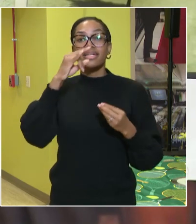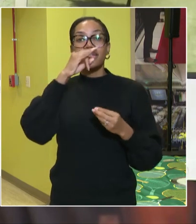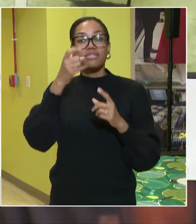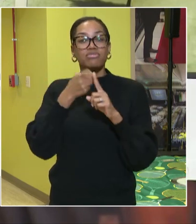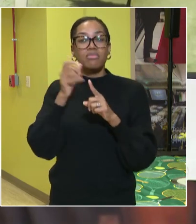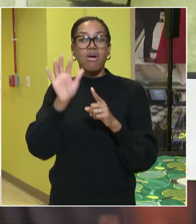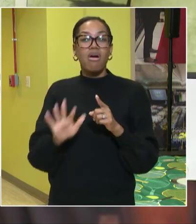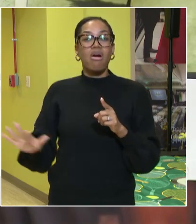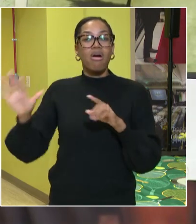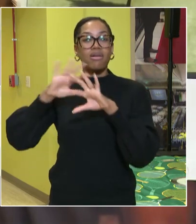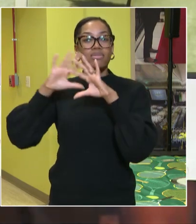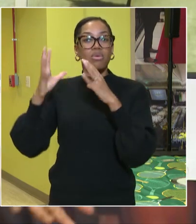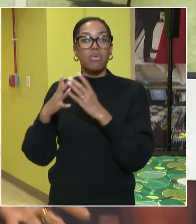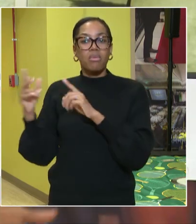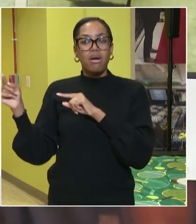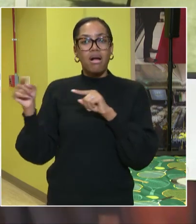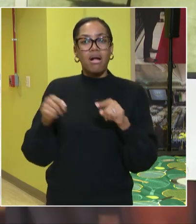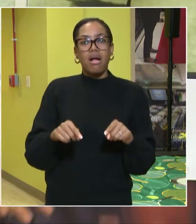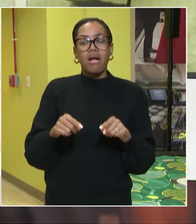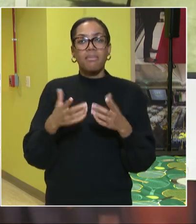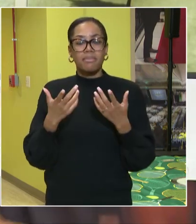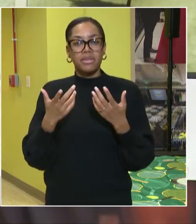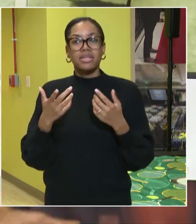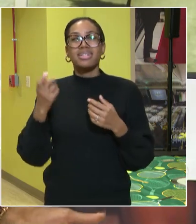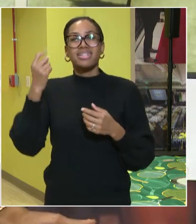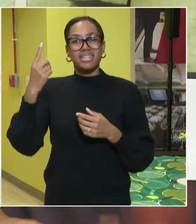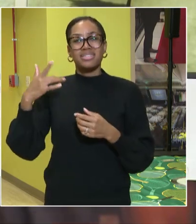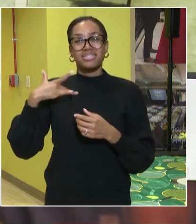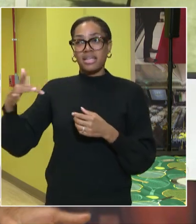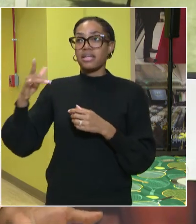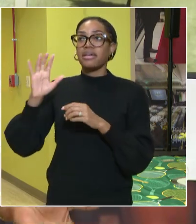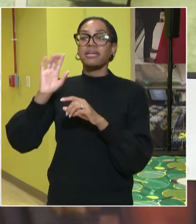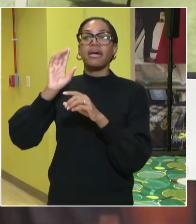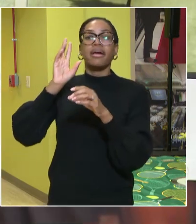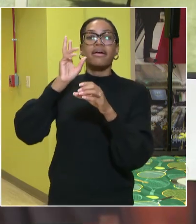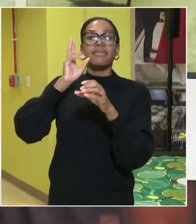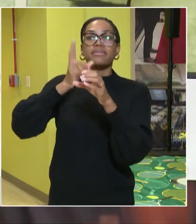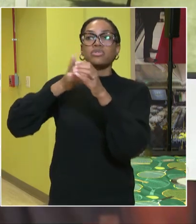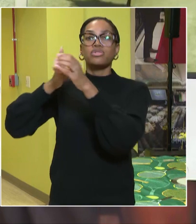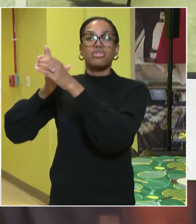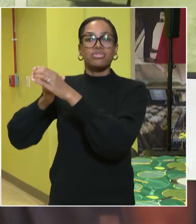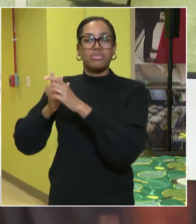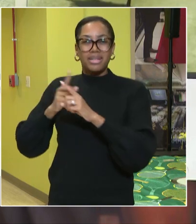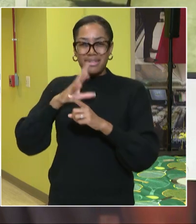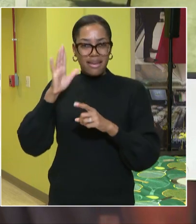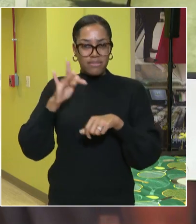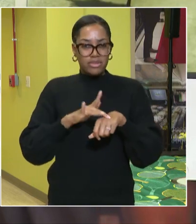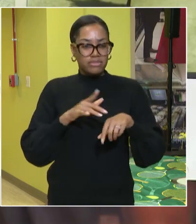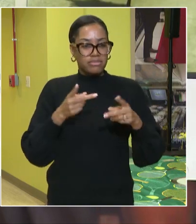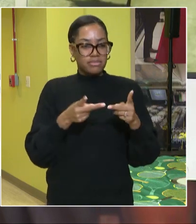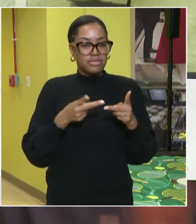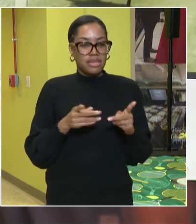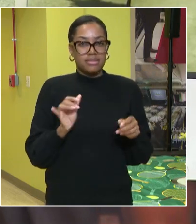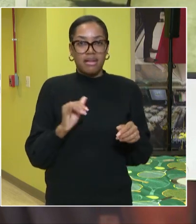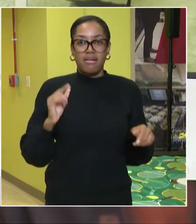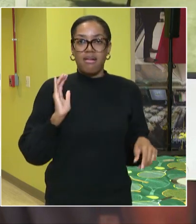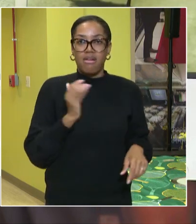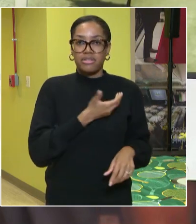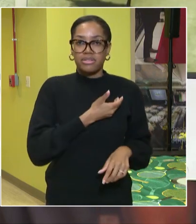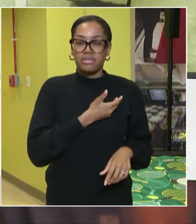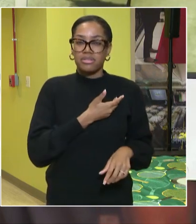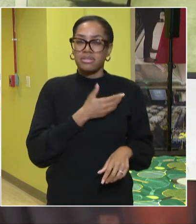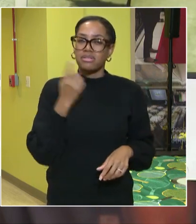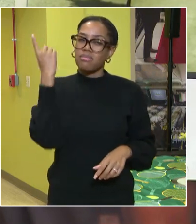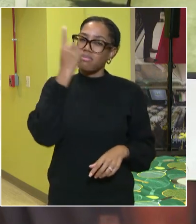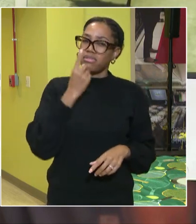world would play in these elaborate places, but no place in a community like ours. And I'm like, why can't we